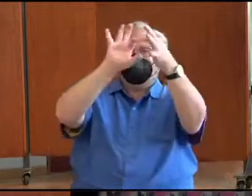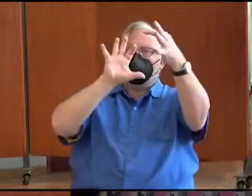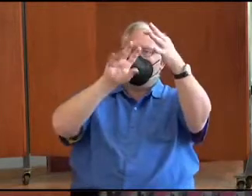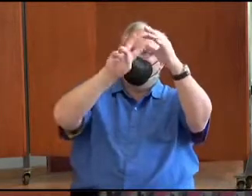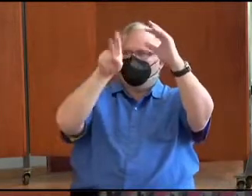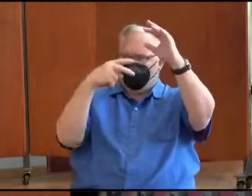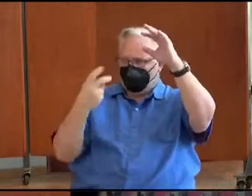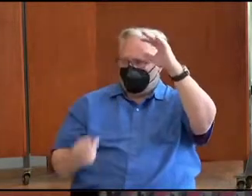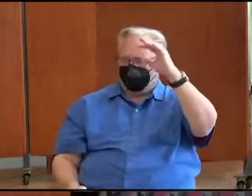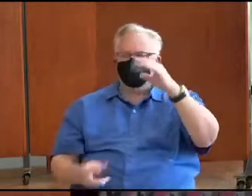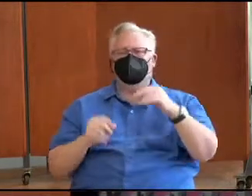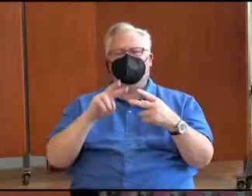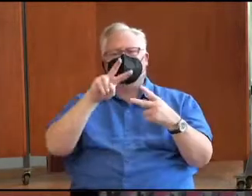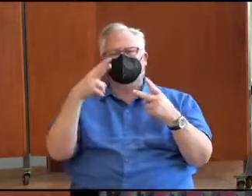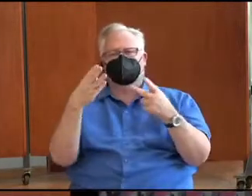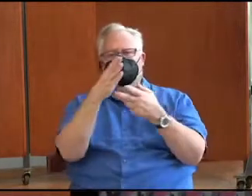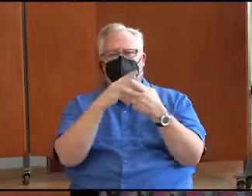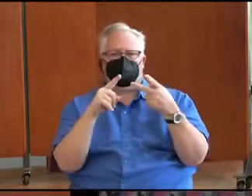And then the second piece.